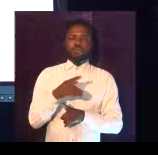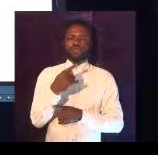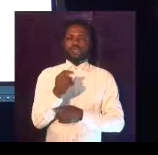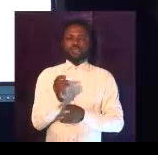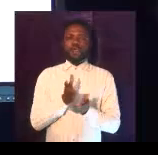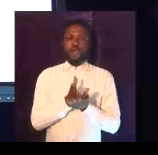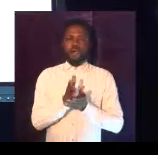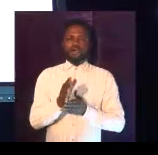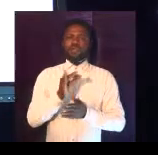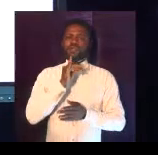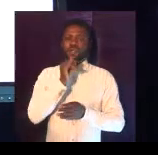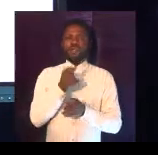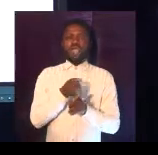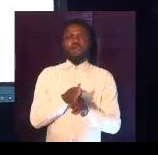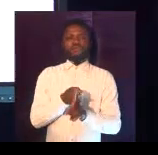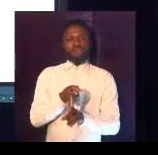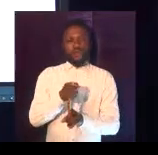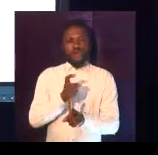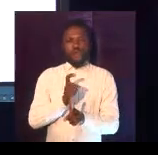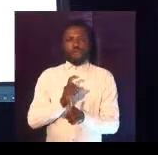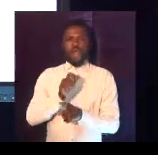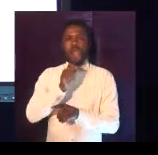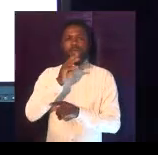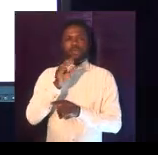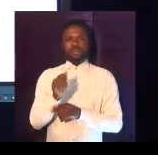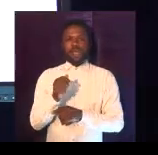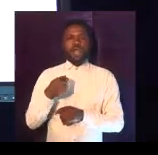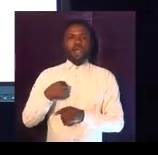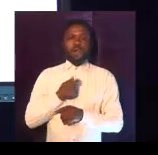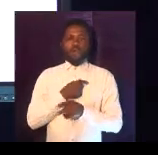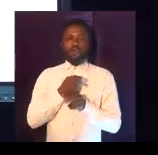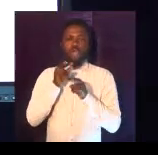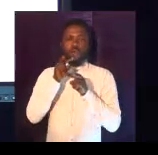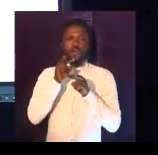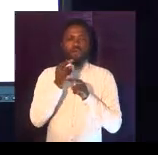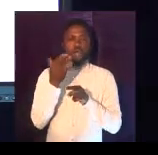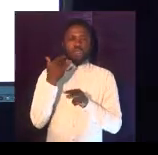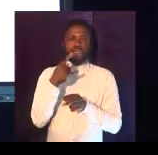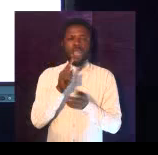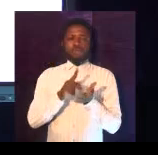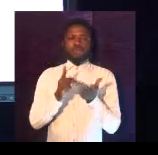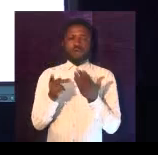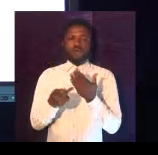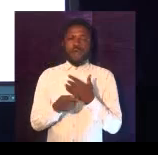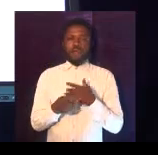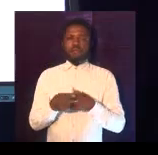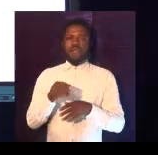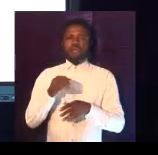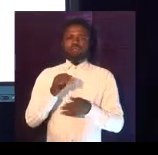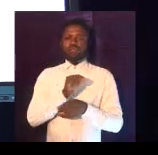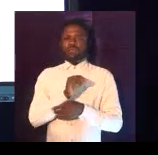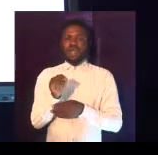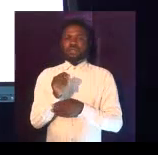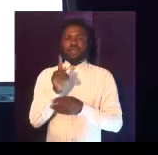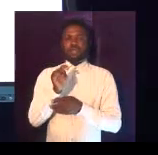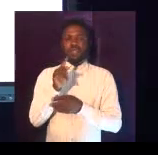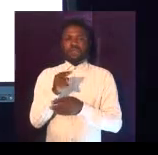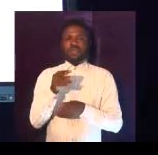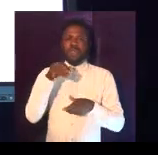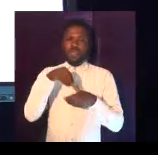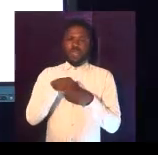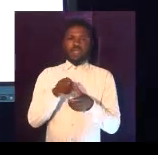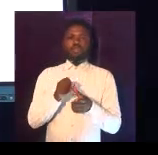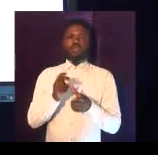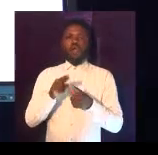or from? The correct one is from. We watched the program dash